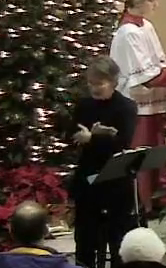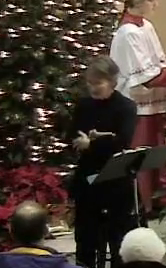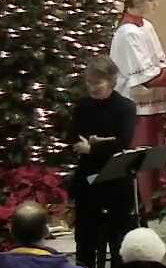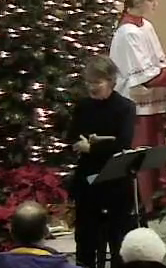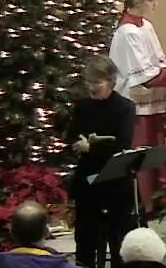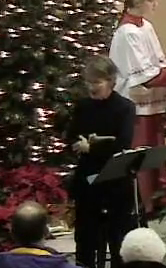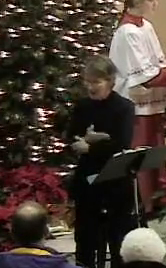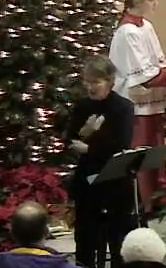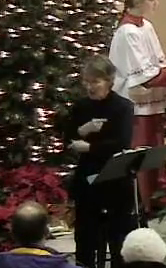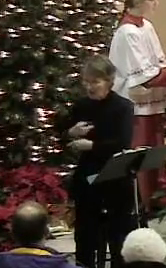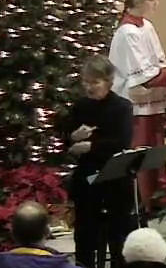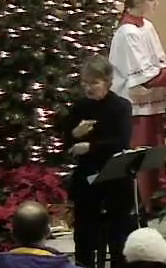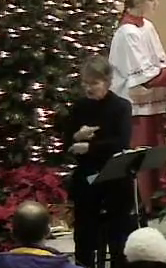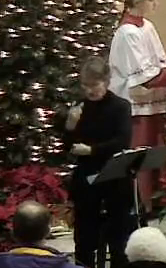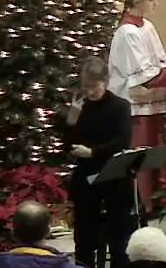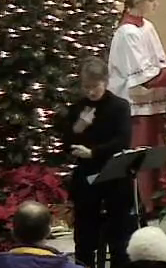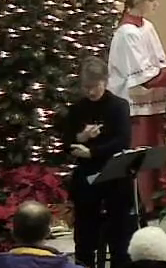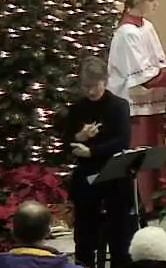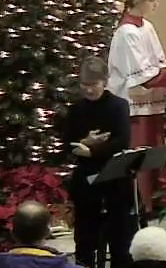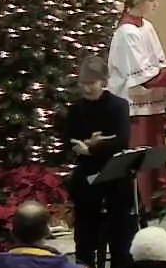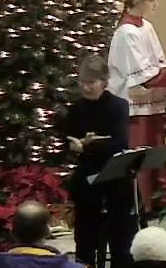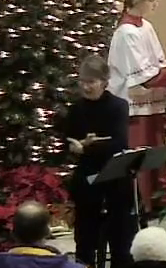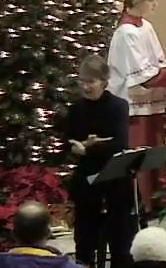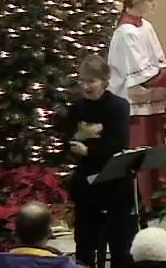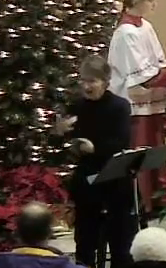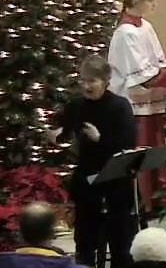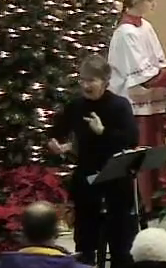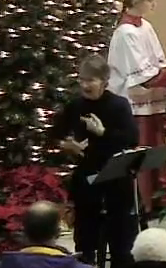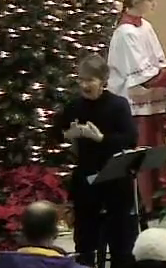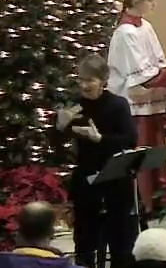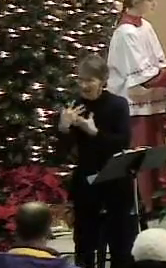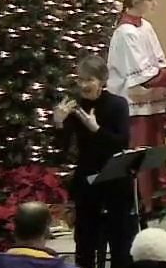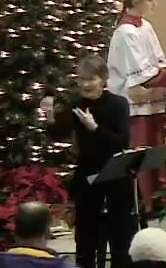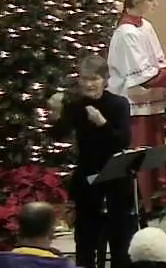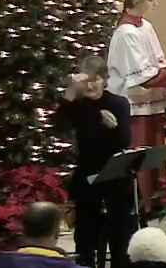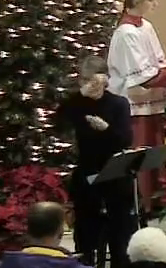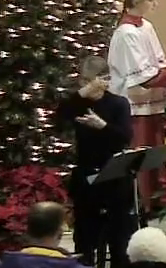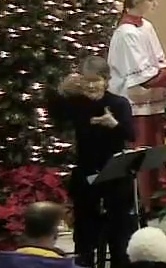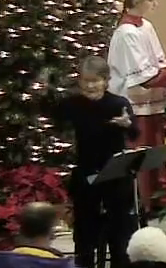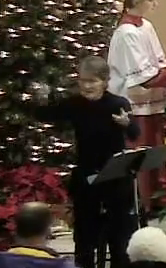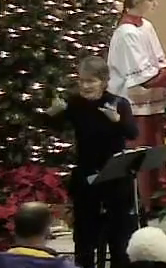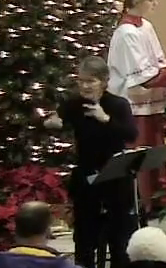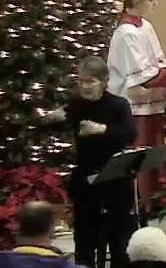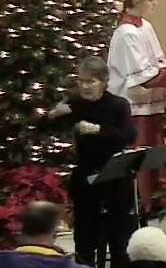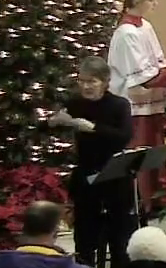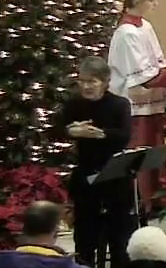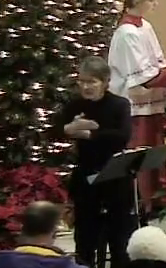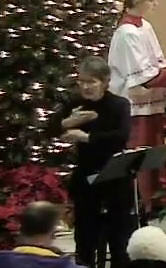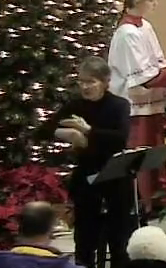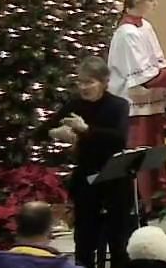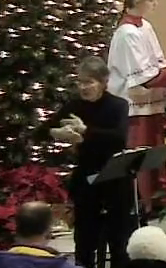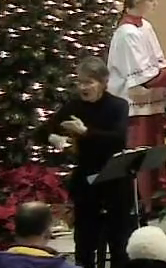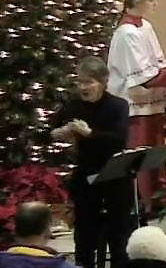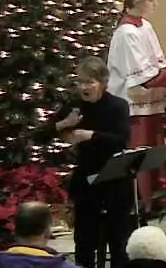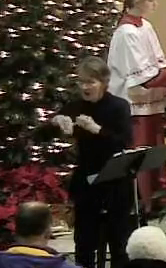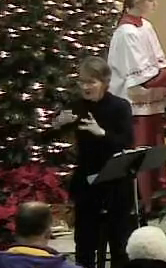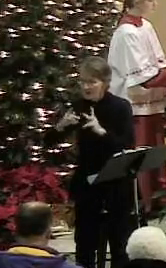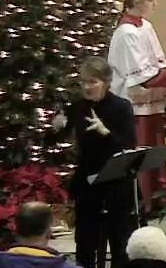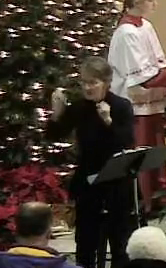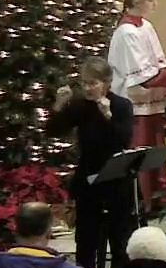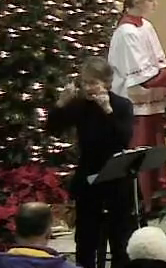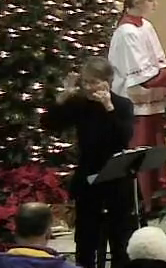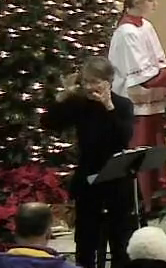made known the message that had been told them about this child. All who heard it were